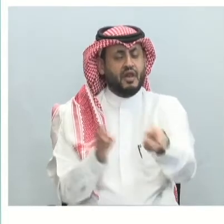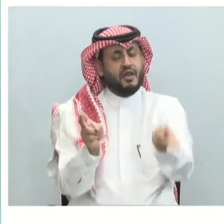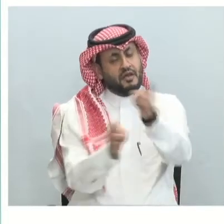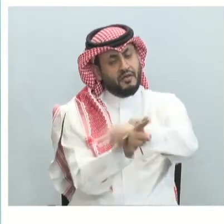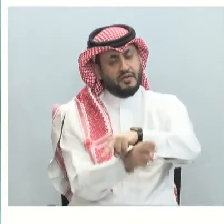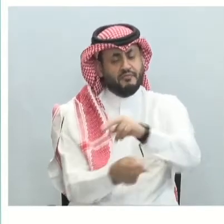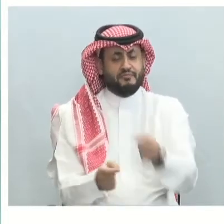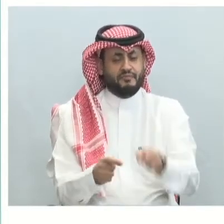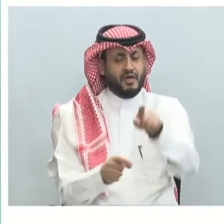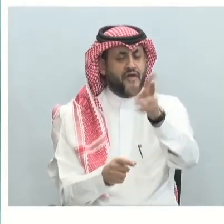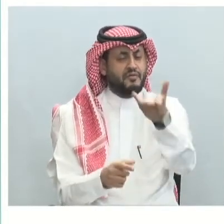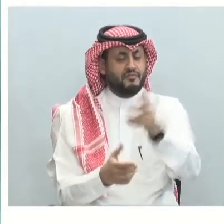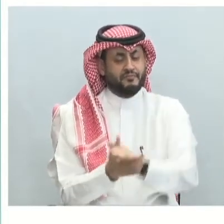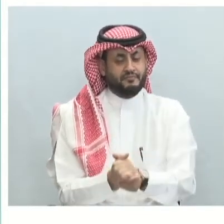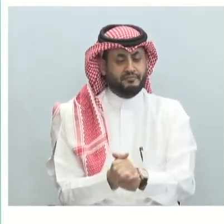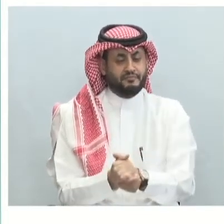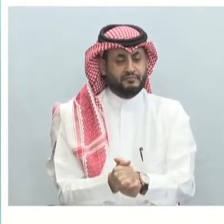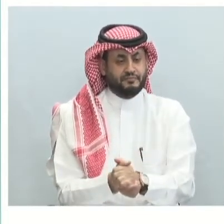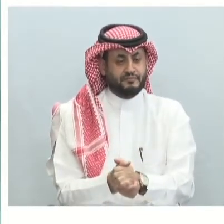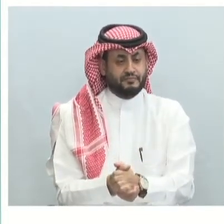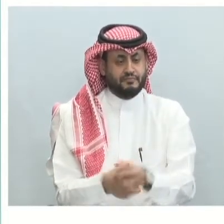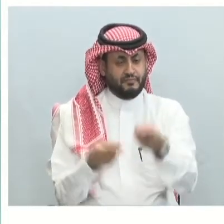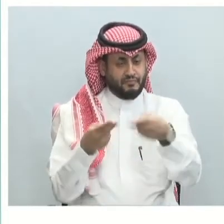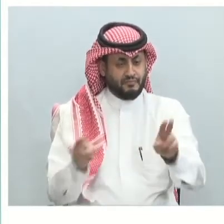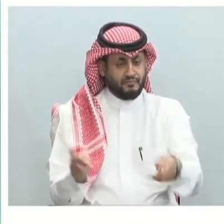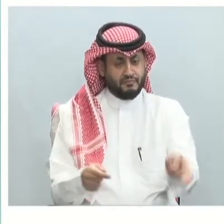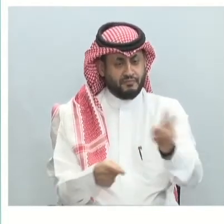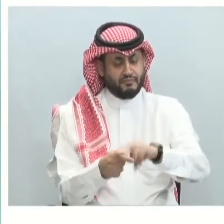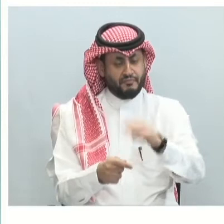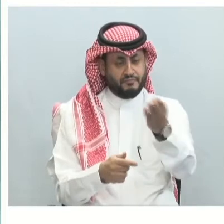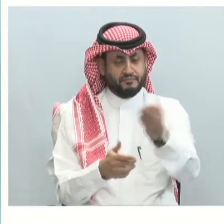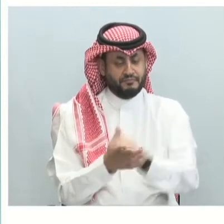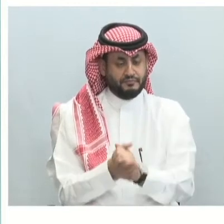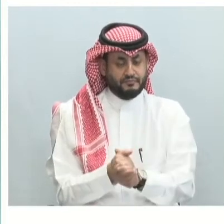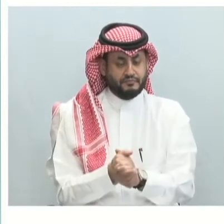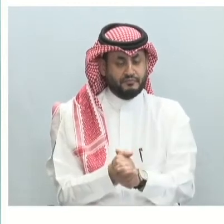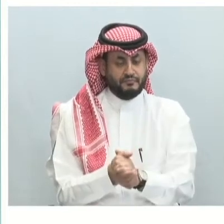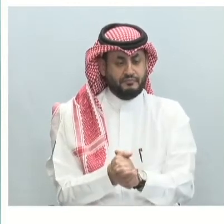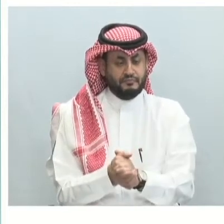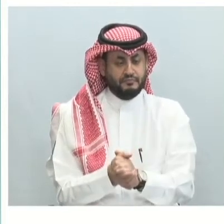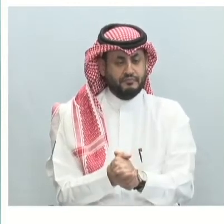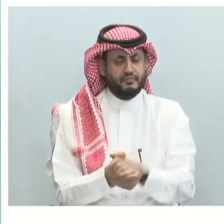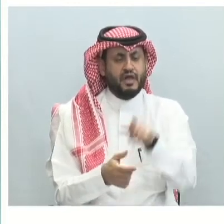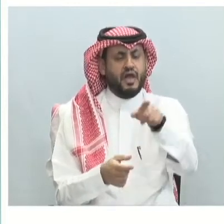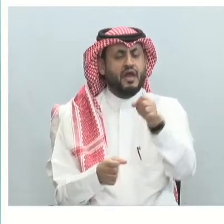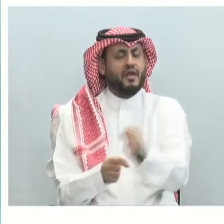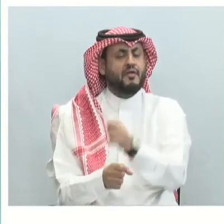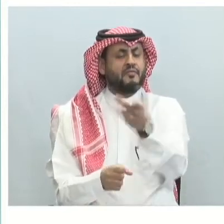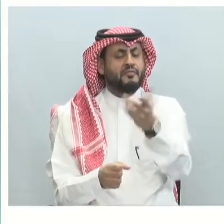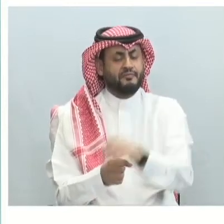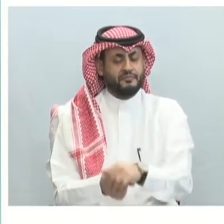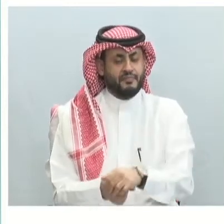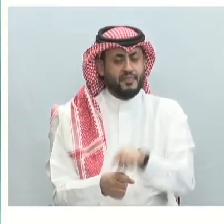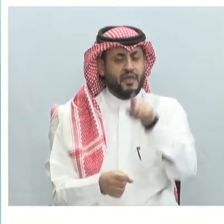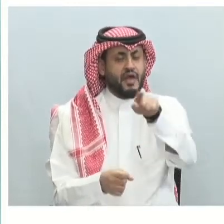about you? Okay. Now, let's chant it again and read it loud. So, what are you doing? So, say it with